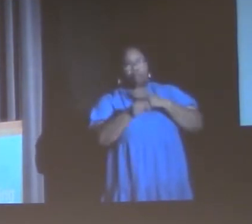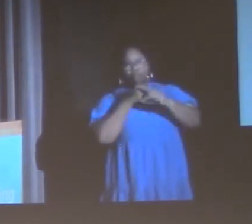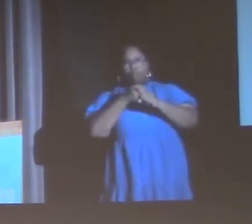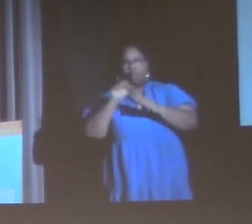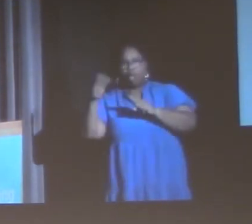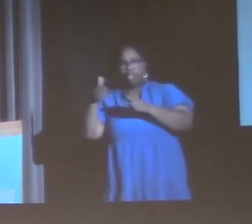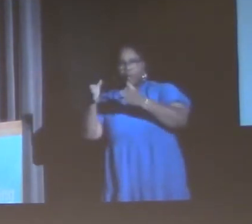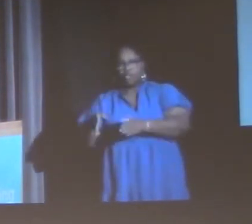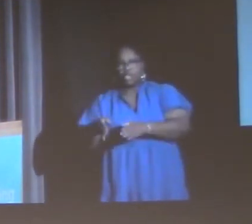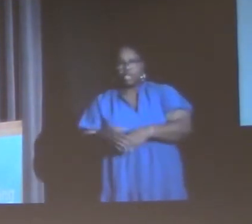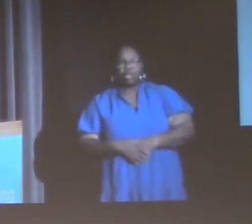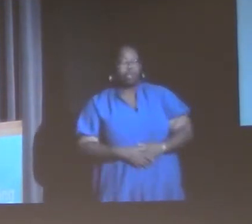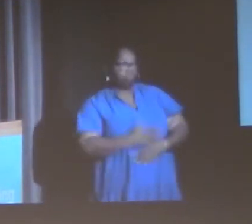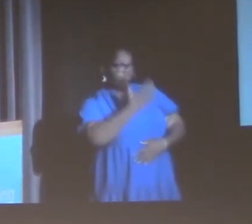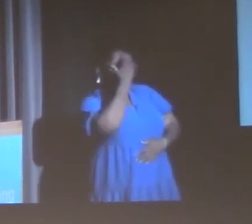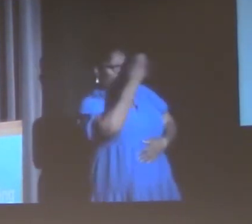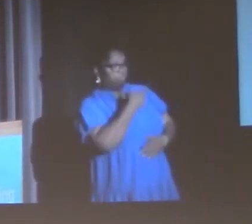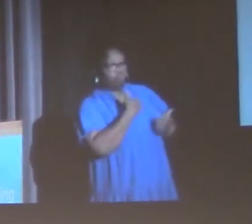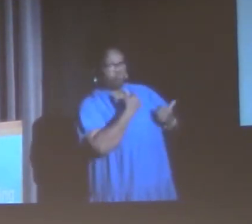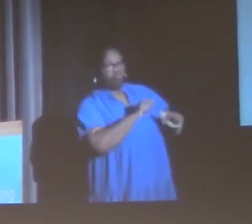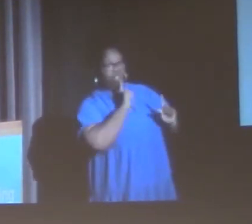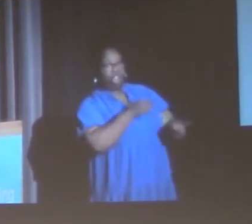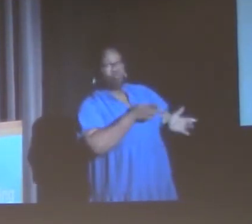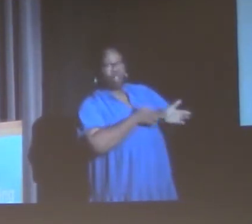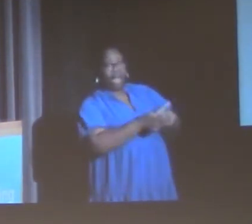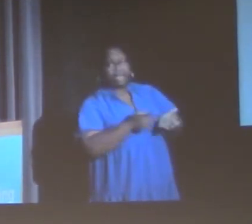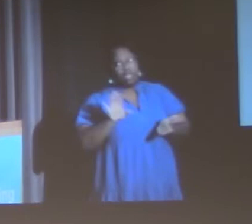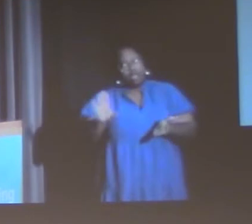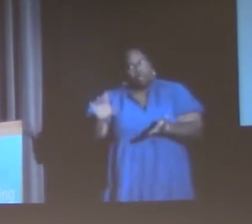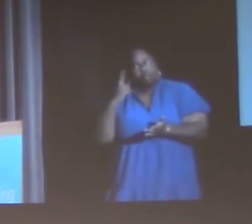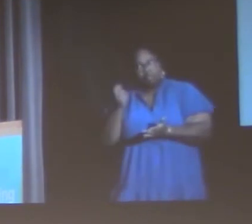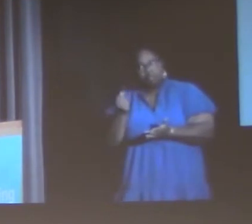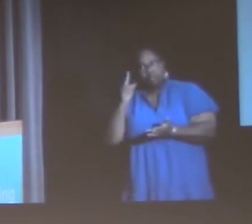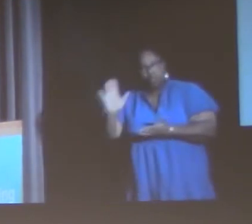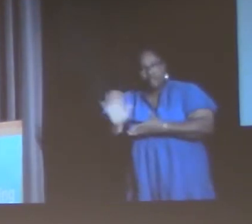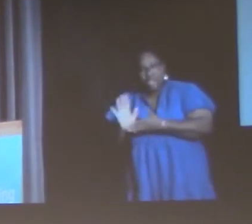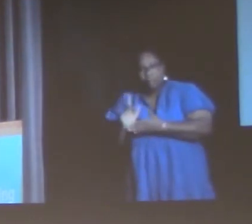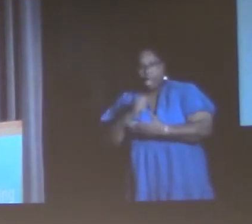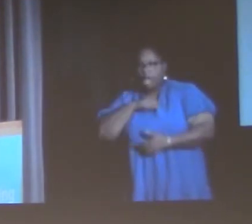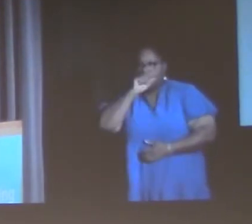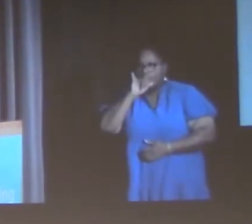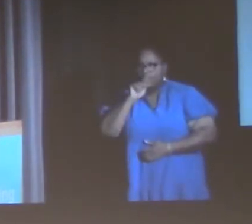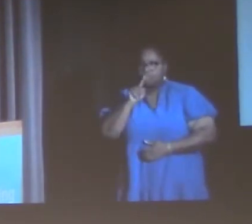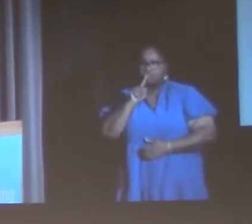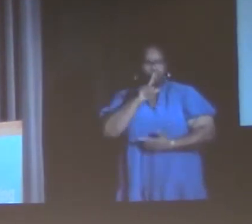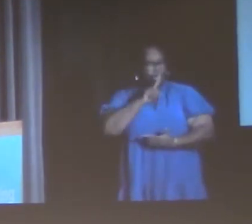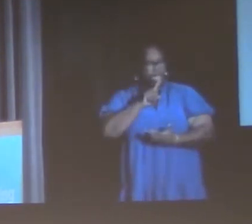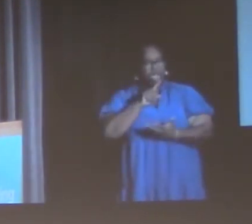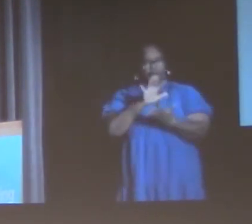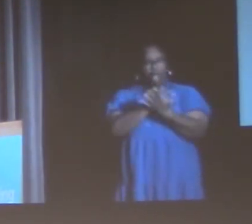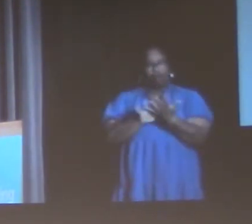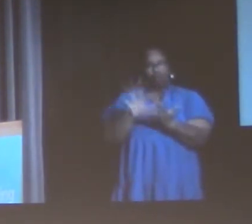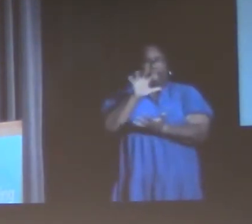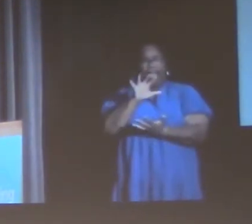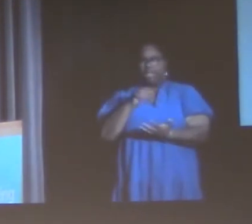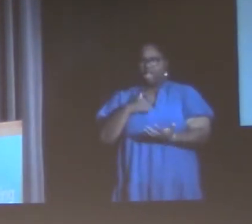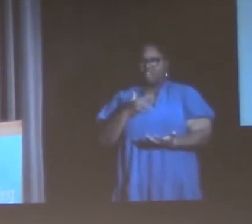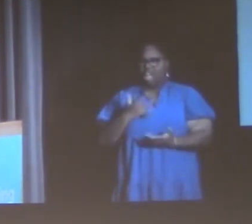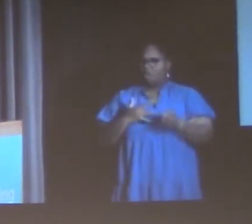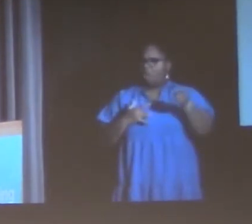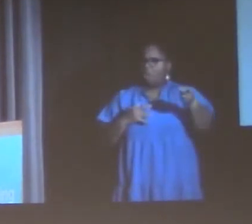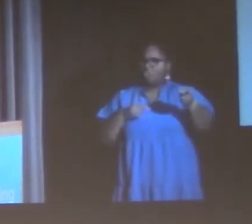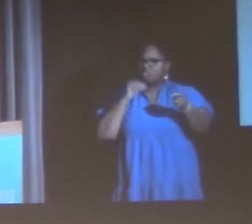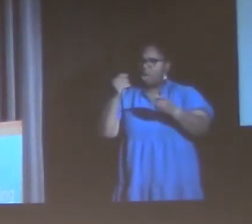answer as honestly as I can. Because I thought in your film, I loved the fact that it was quite abstract. I felt he wasn't responsible and shouldn't have